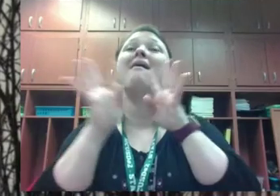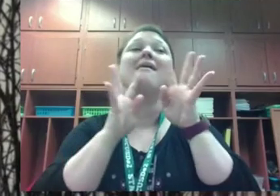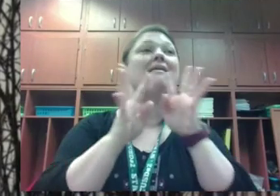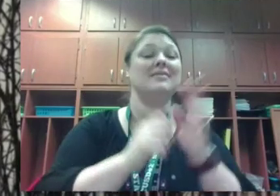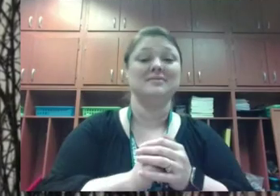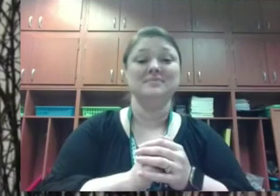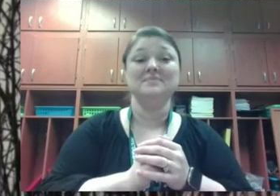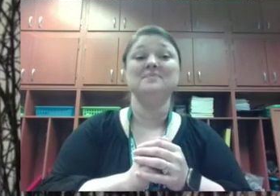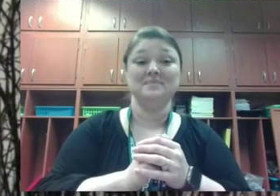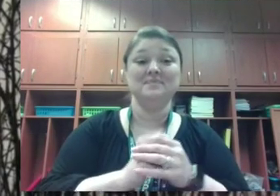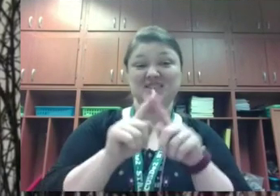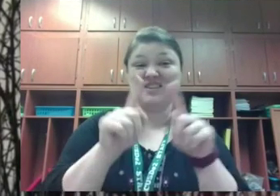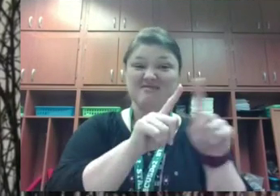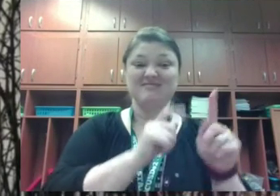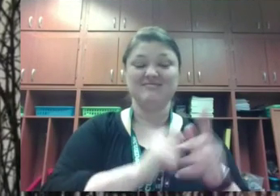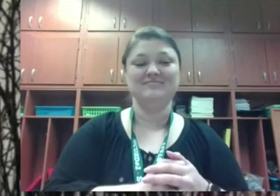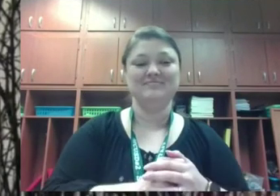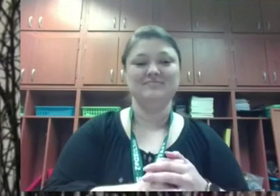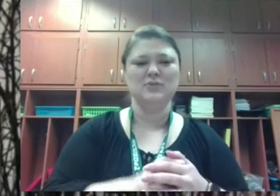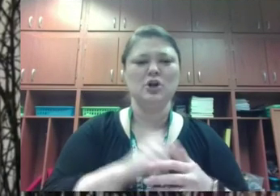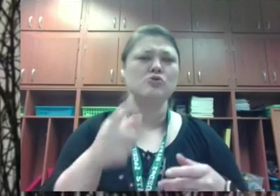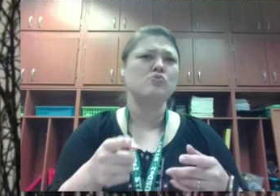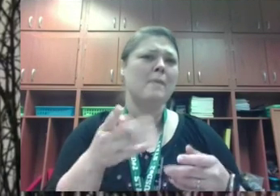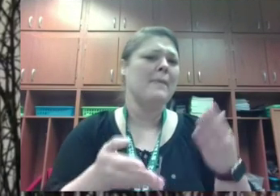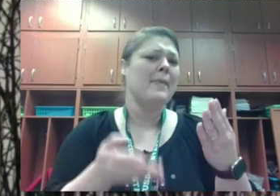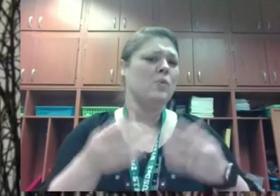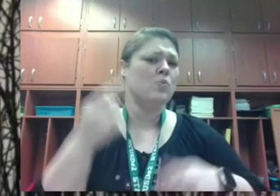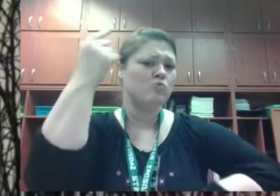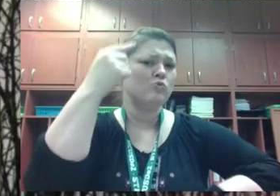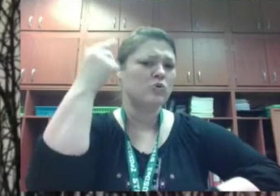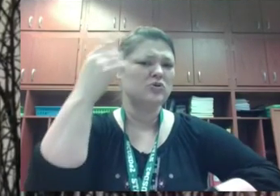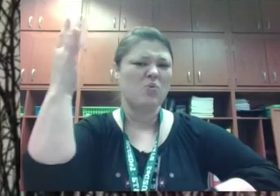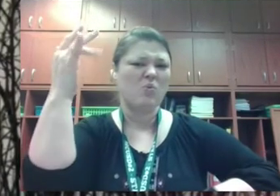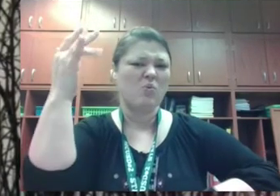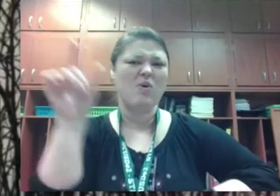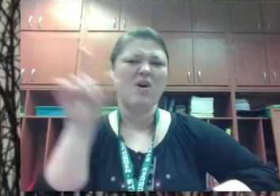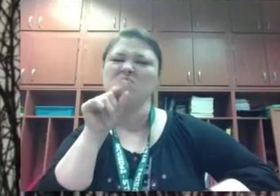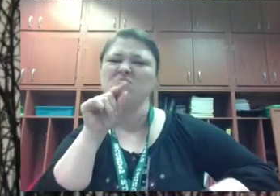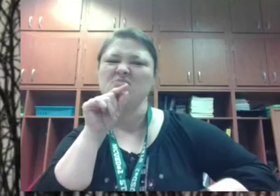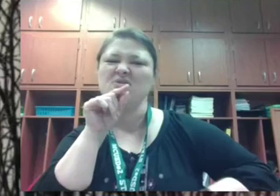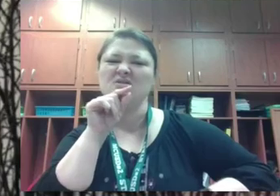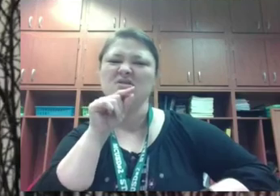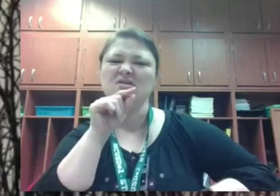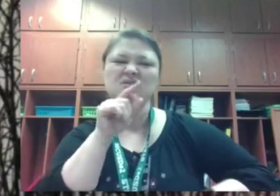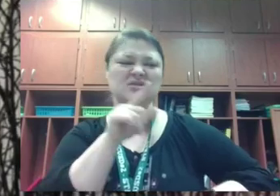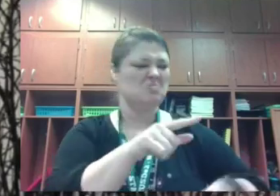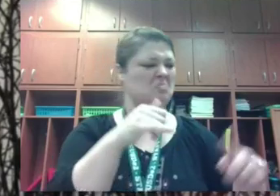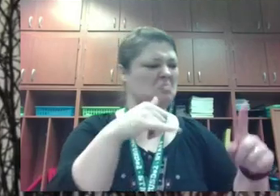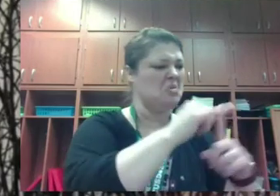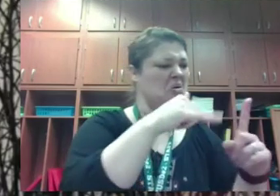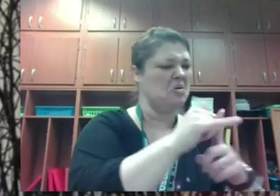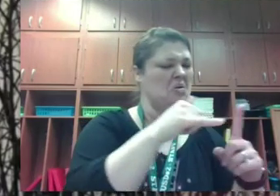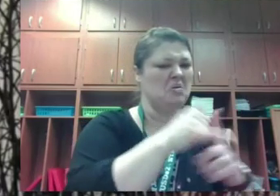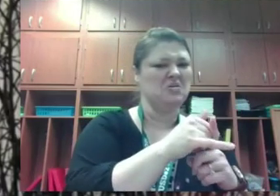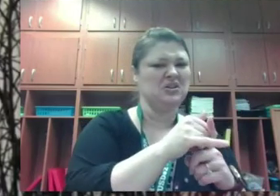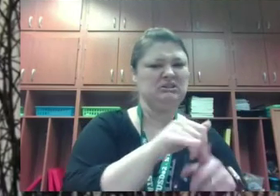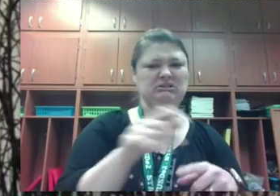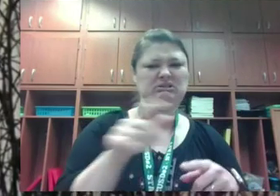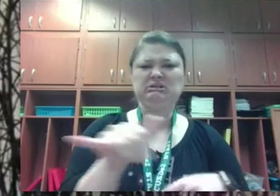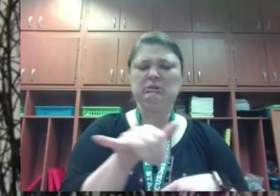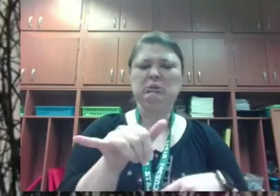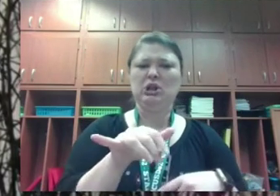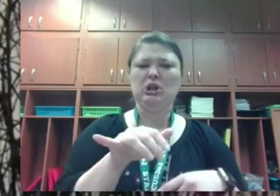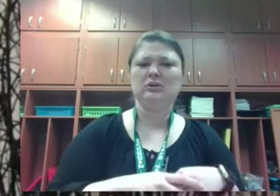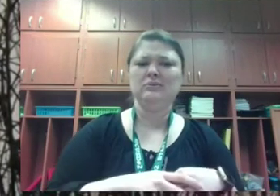You may be wondering what chickadees have to do with bullying. Well, chickadees live in small